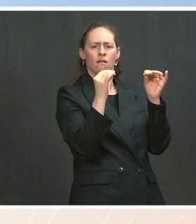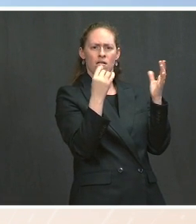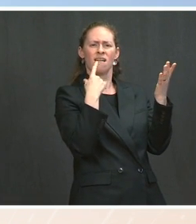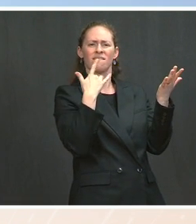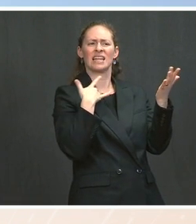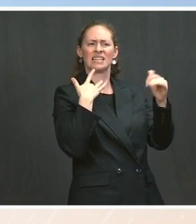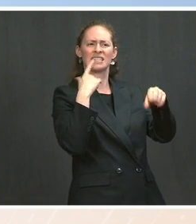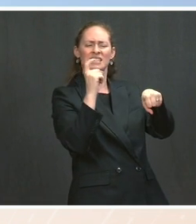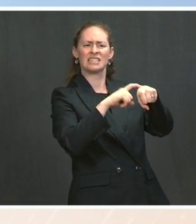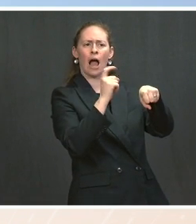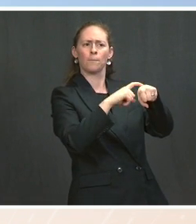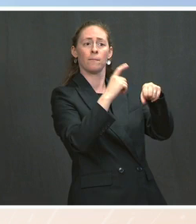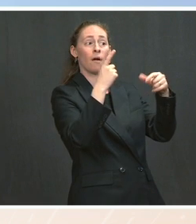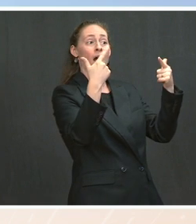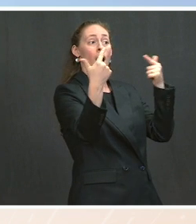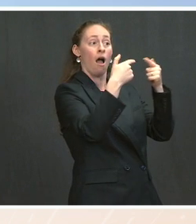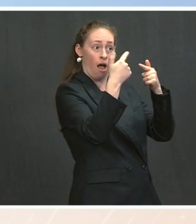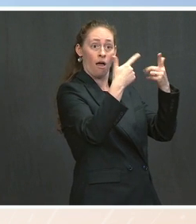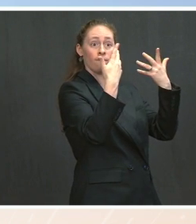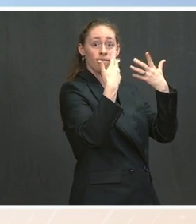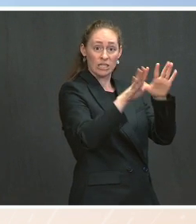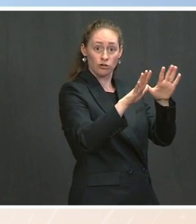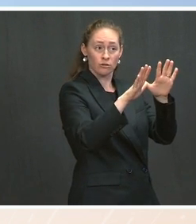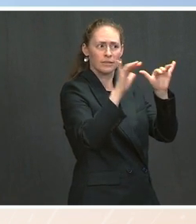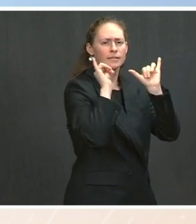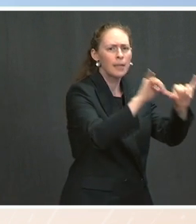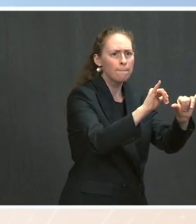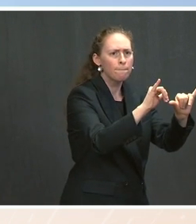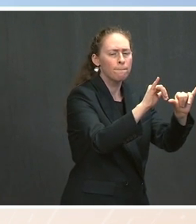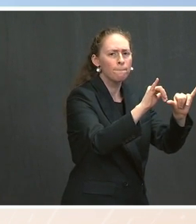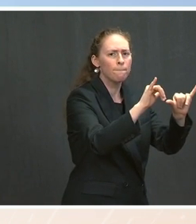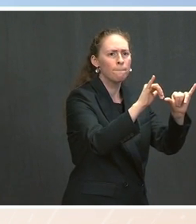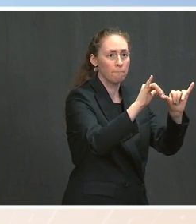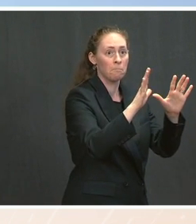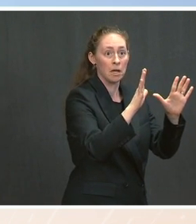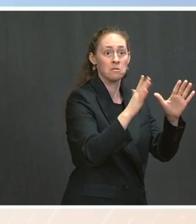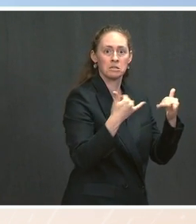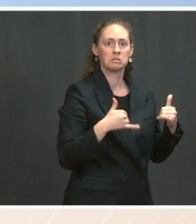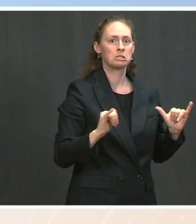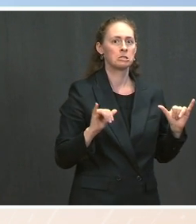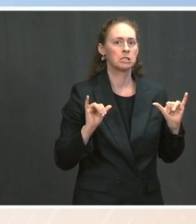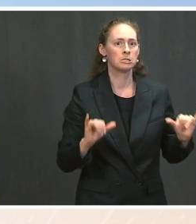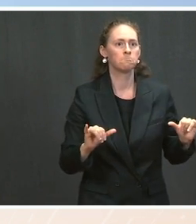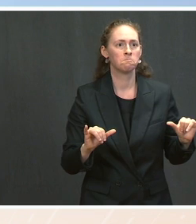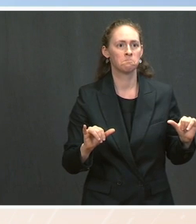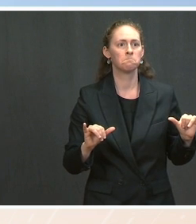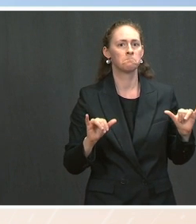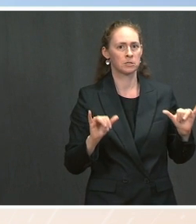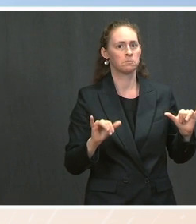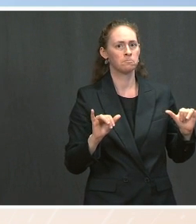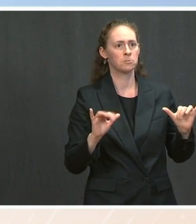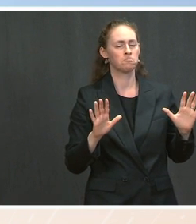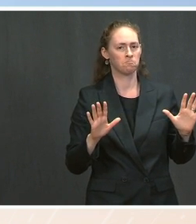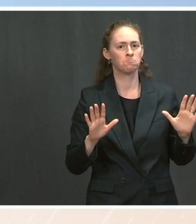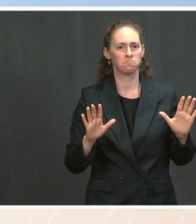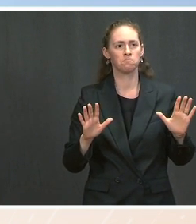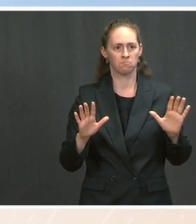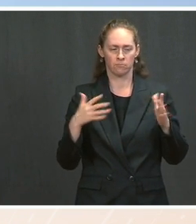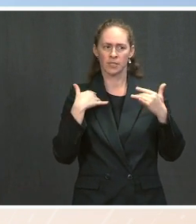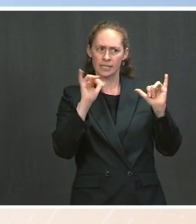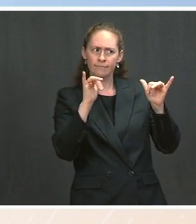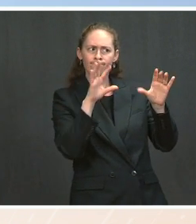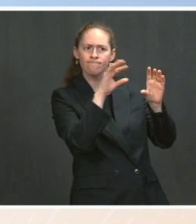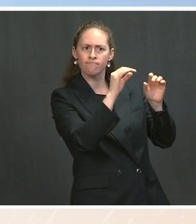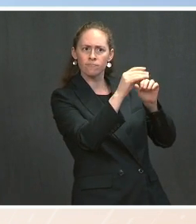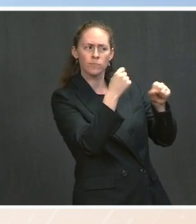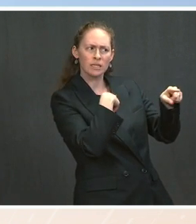in the hours leading up to it, as we see did not happen. So we will be in close touch with all parties. We clearly will be watching it, but we